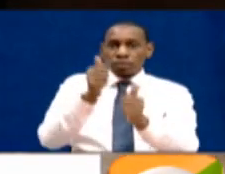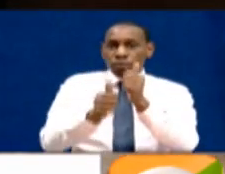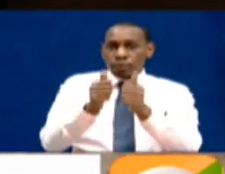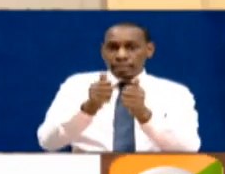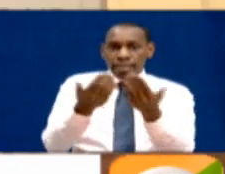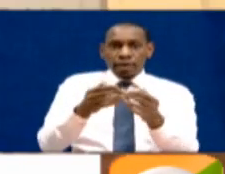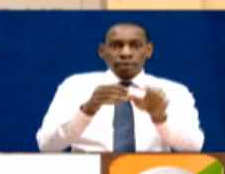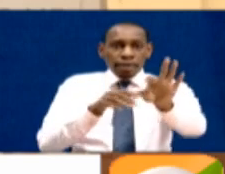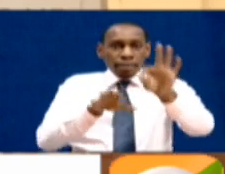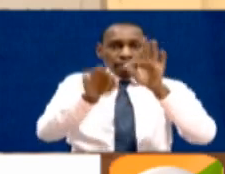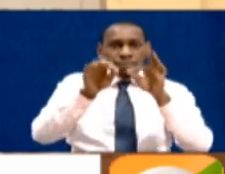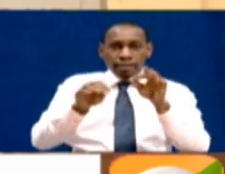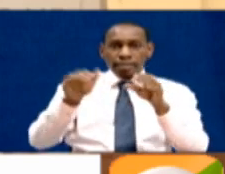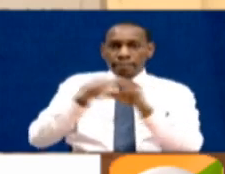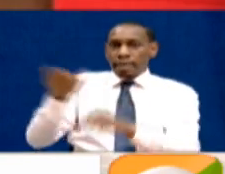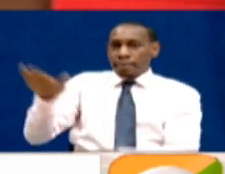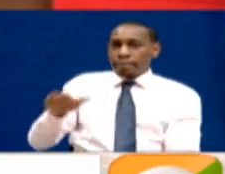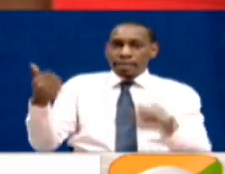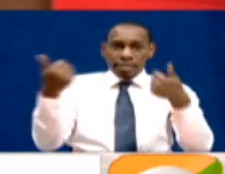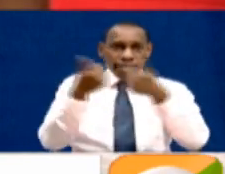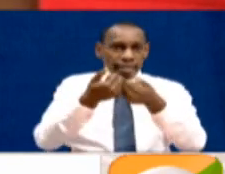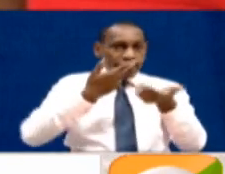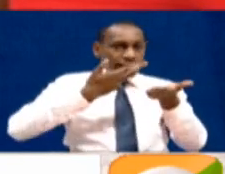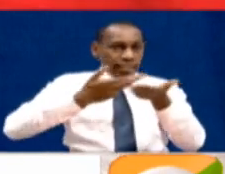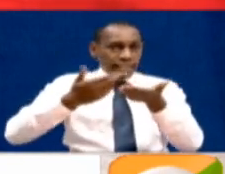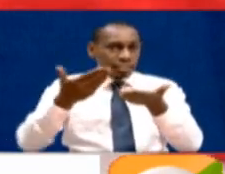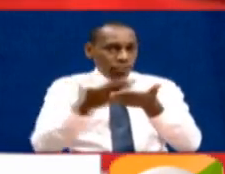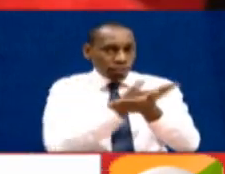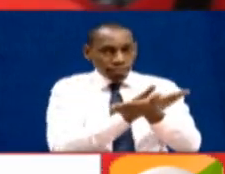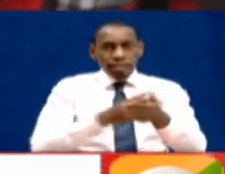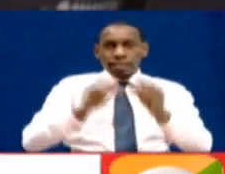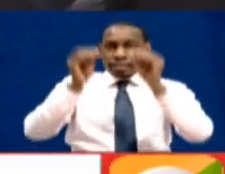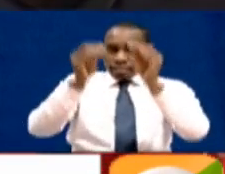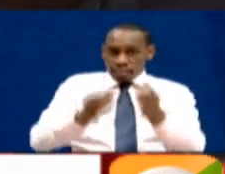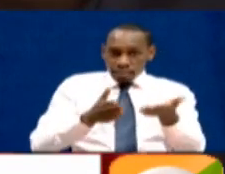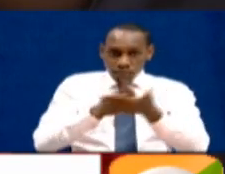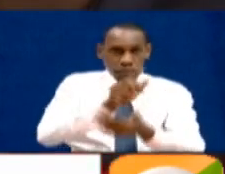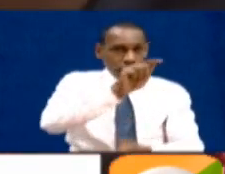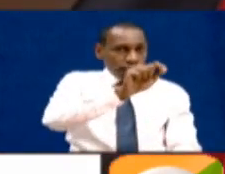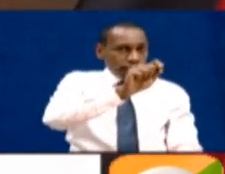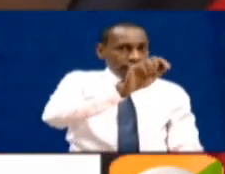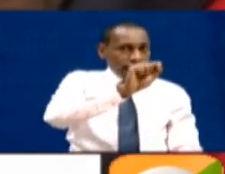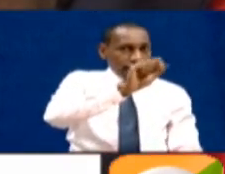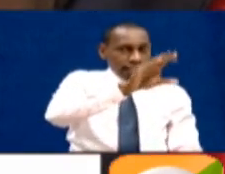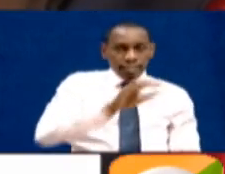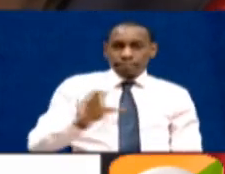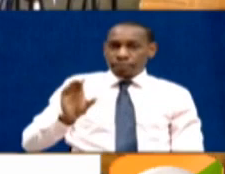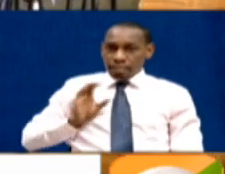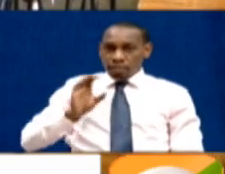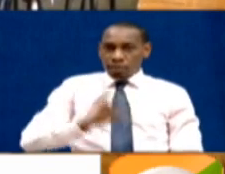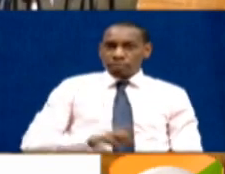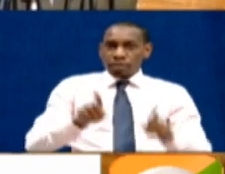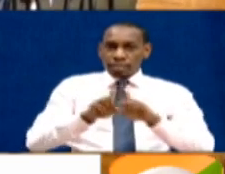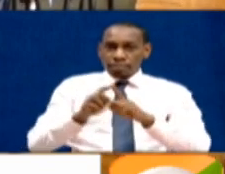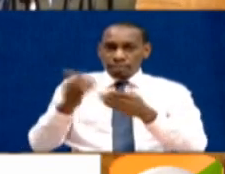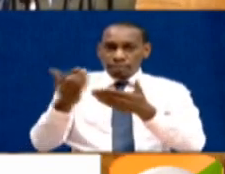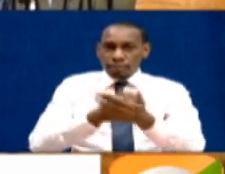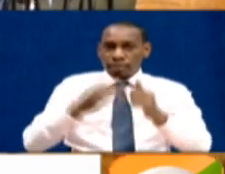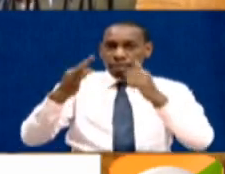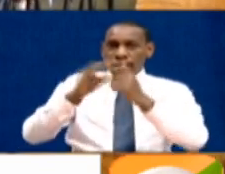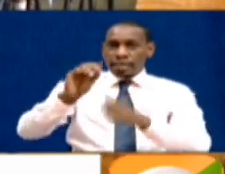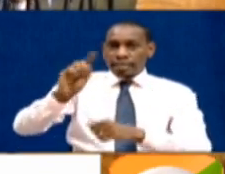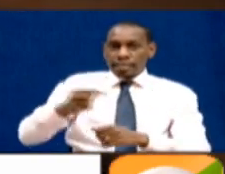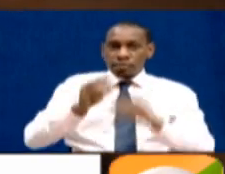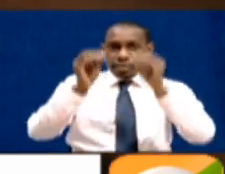now nominated member of parliament challenged his deregistration as a teacher by TSC. The commission has also flooded some